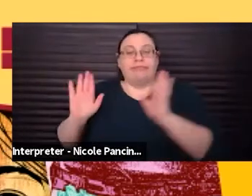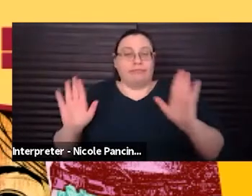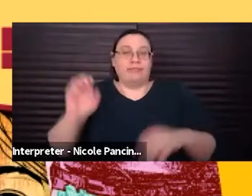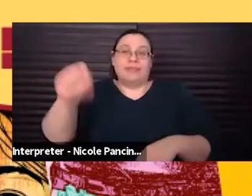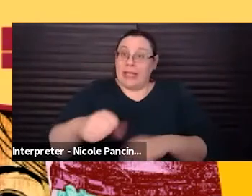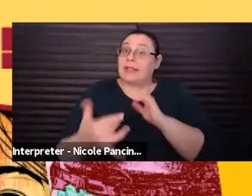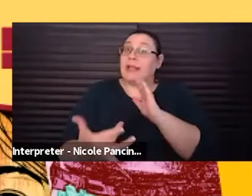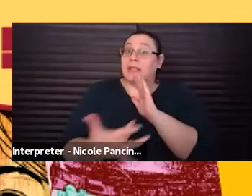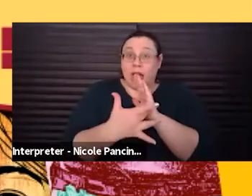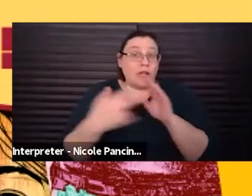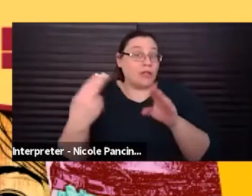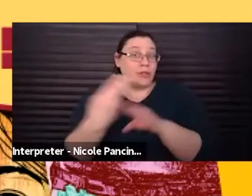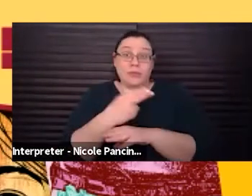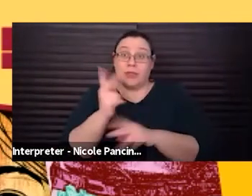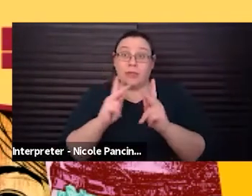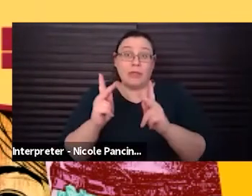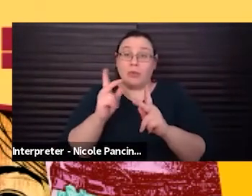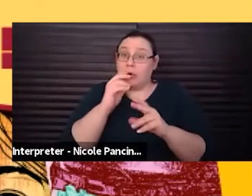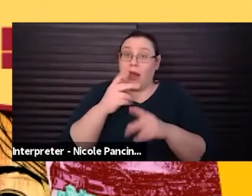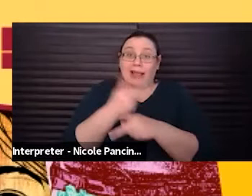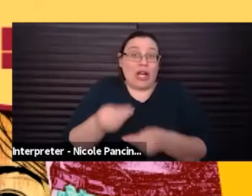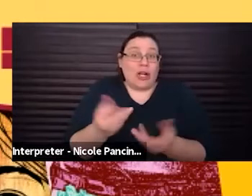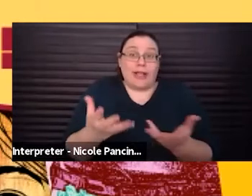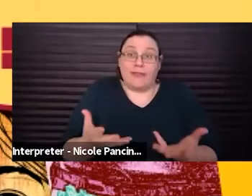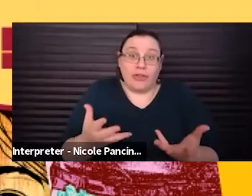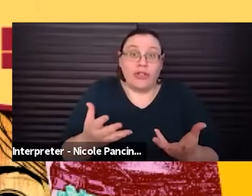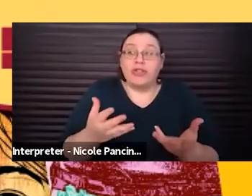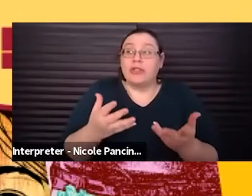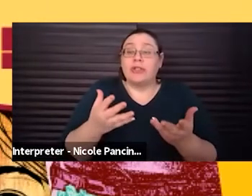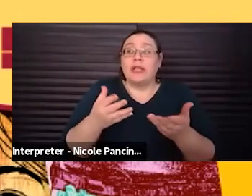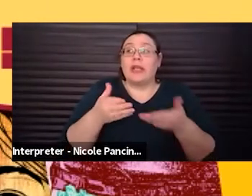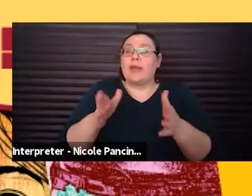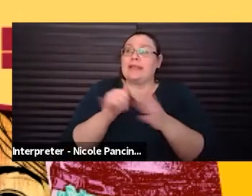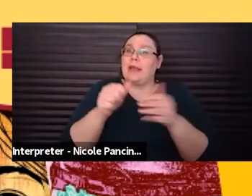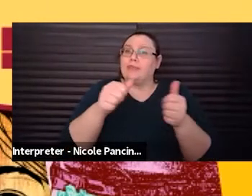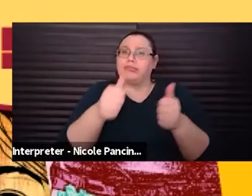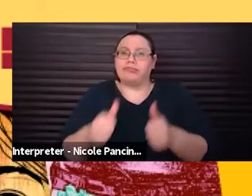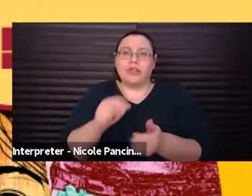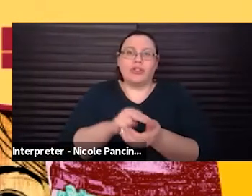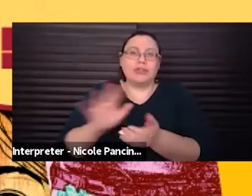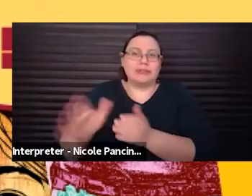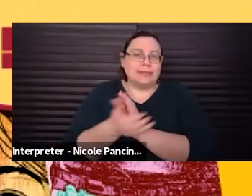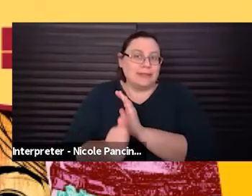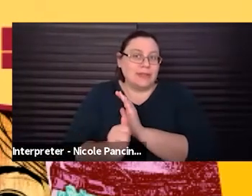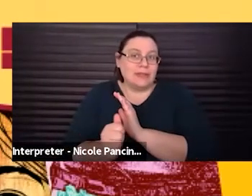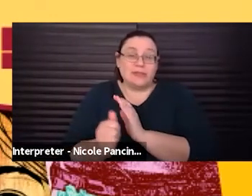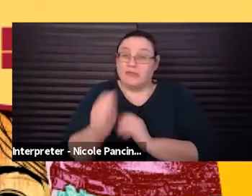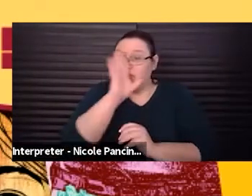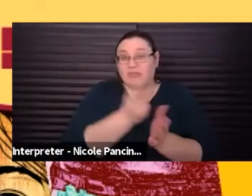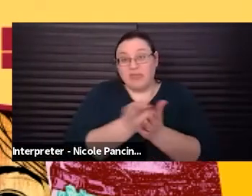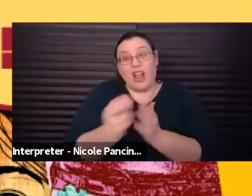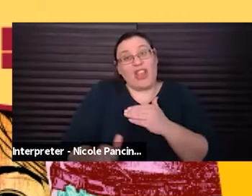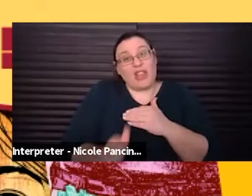used by people who are not caregivers and in ways that degrade nurses' skills and quite frankly threaten